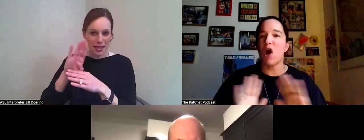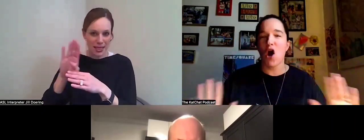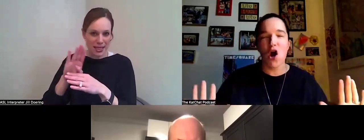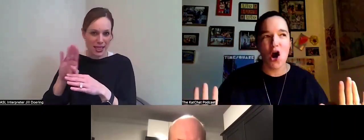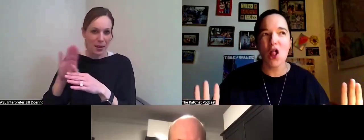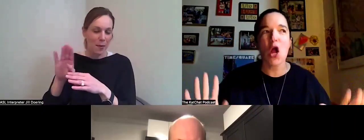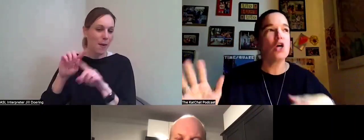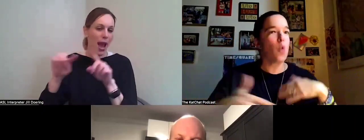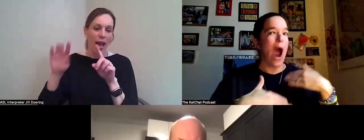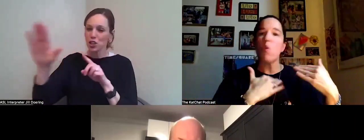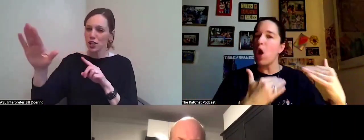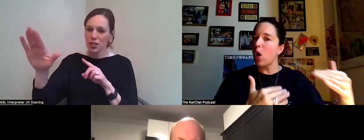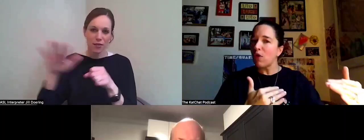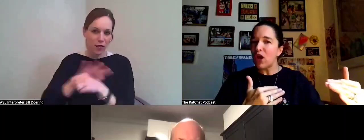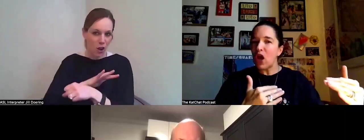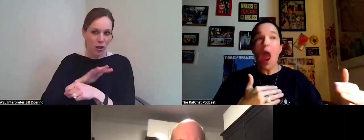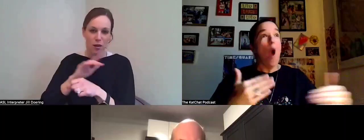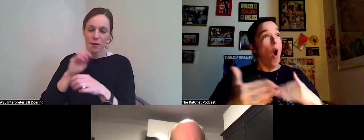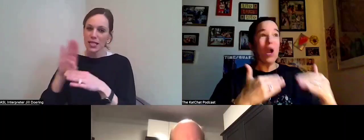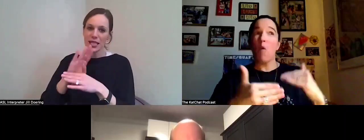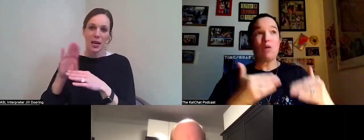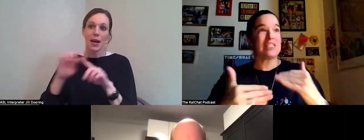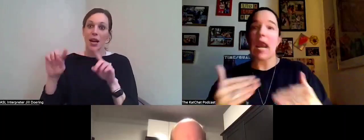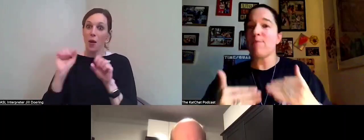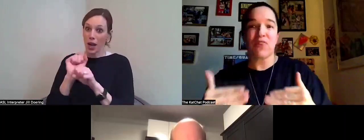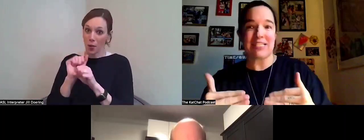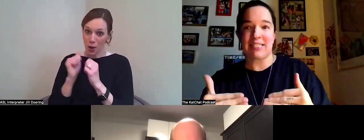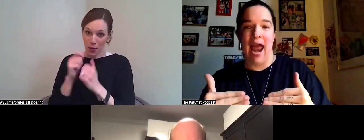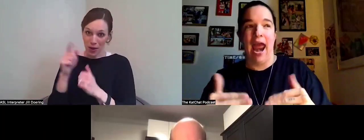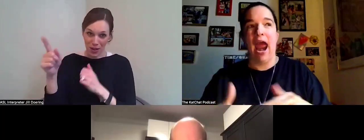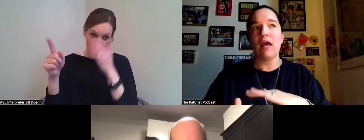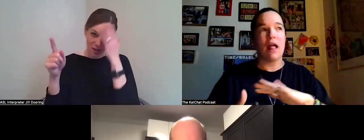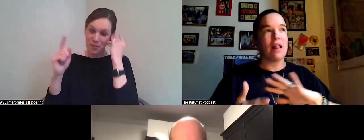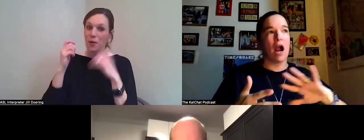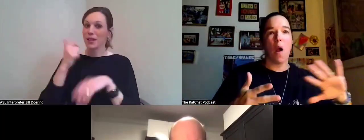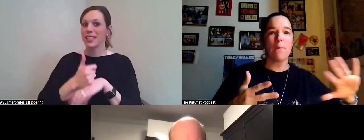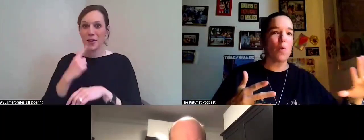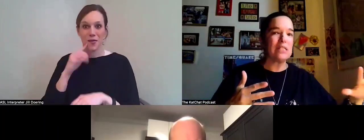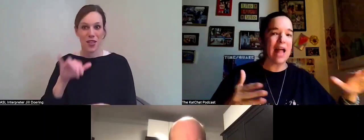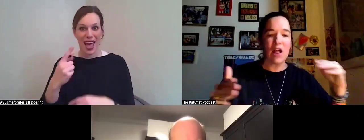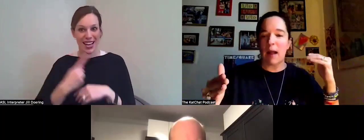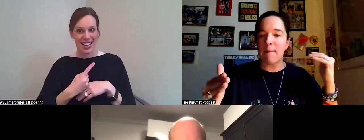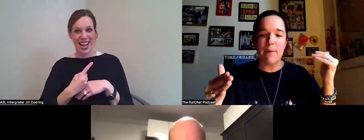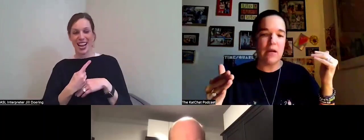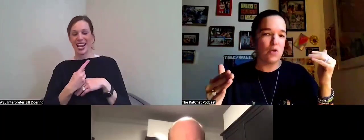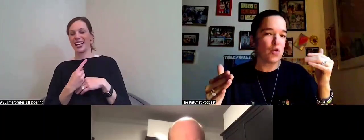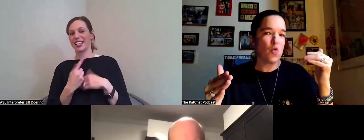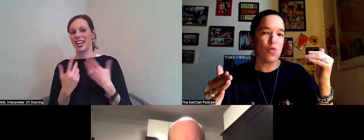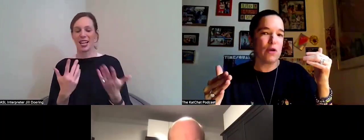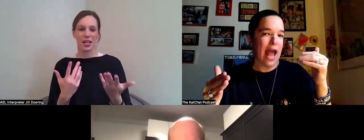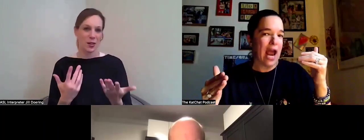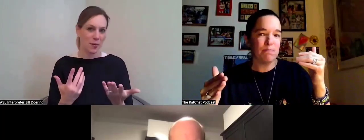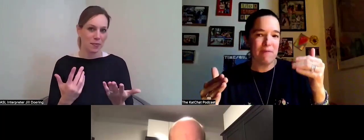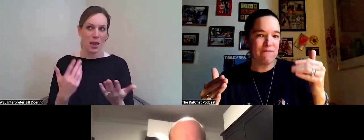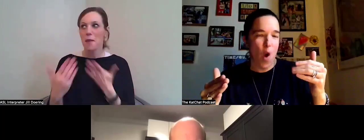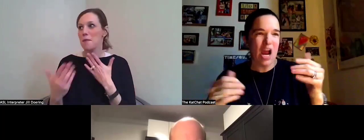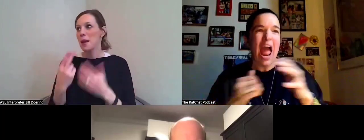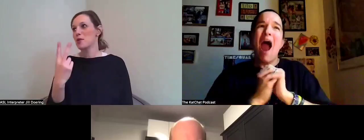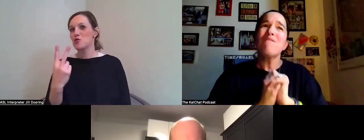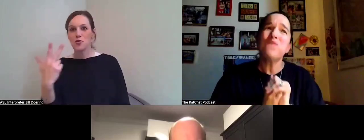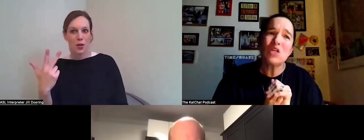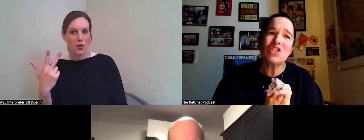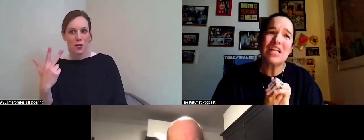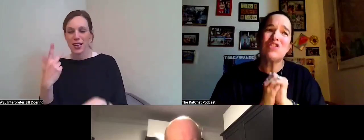is full. So I work with her. Okay, we'll set up for this day. And then like a couple of weeks later, like maybe 2 or 3 days